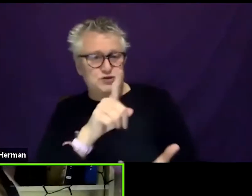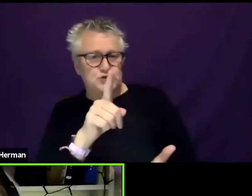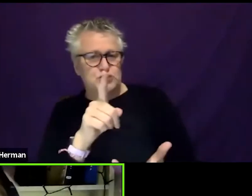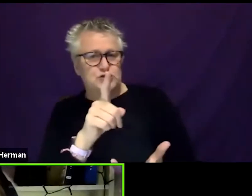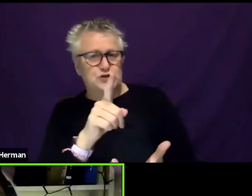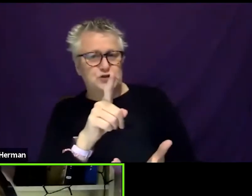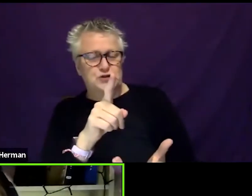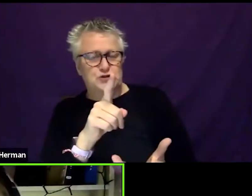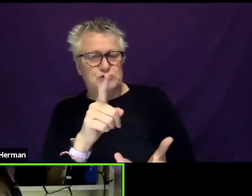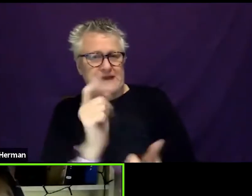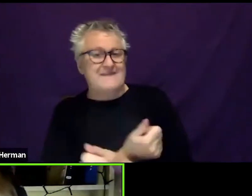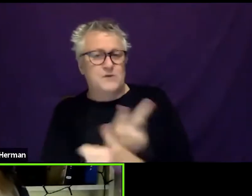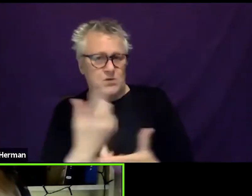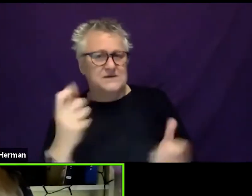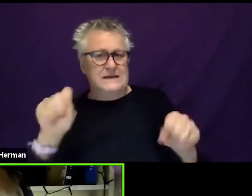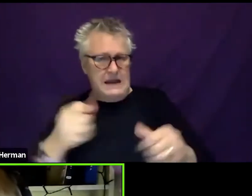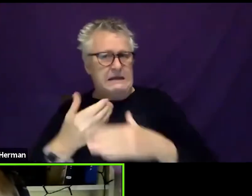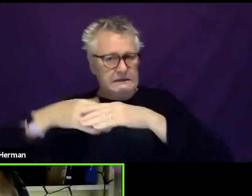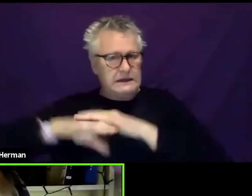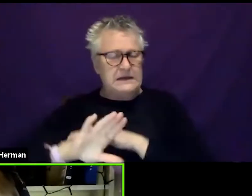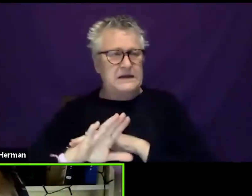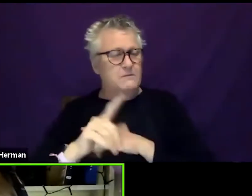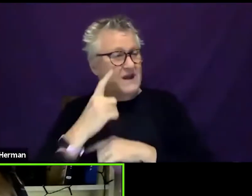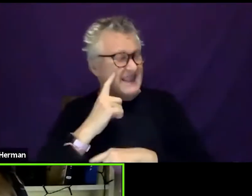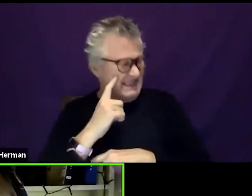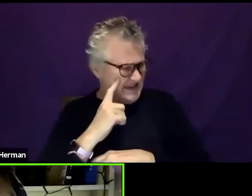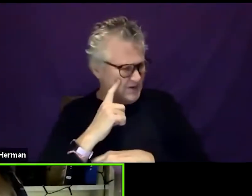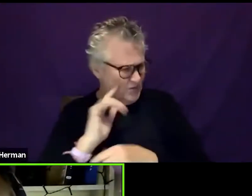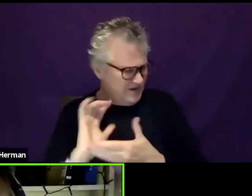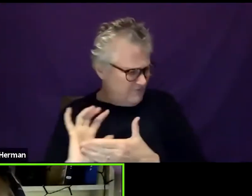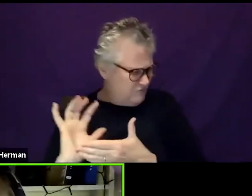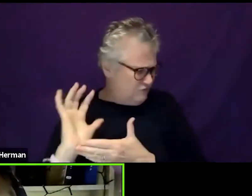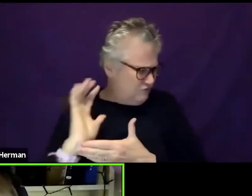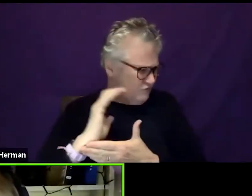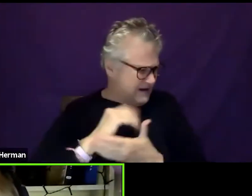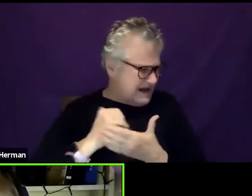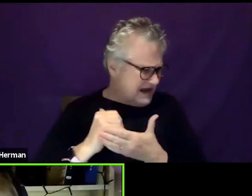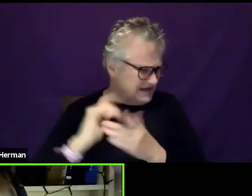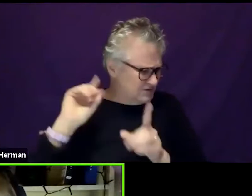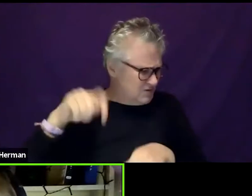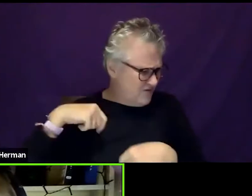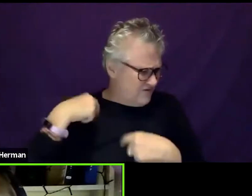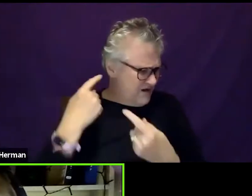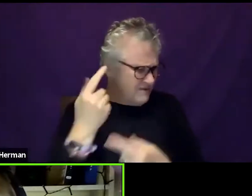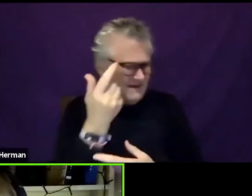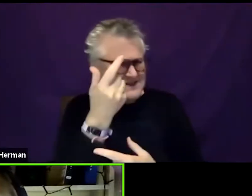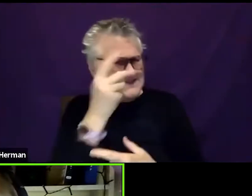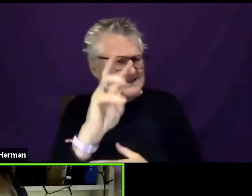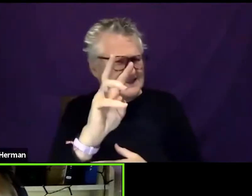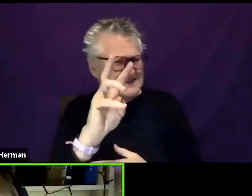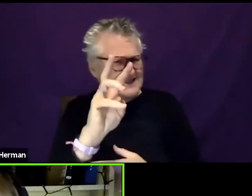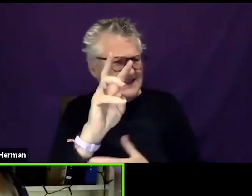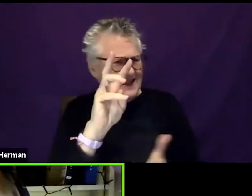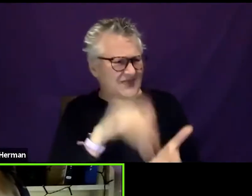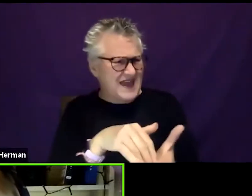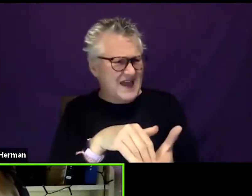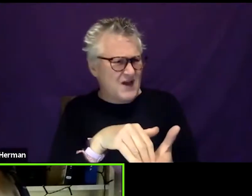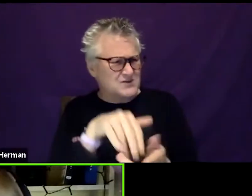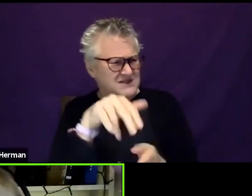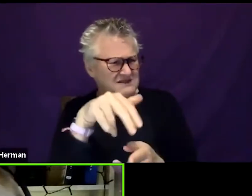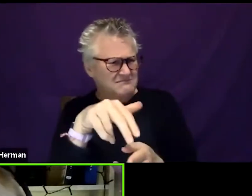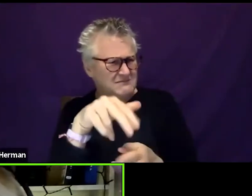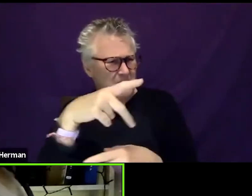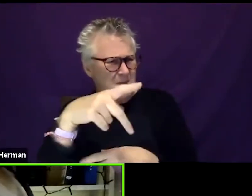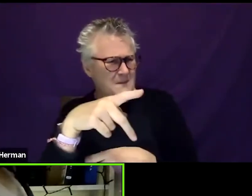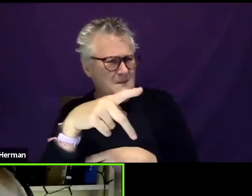we've raised about £16,000 now, which is roughly probably just